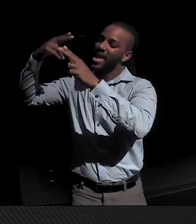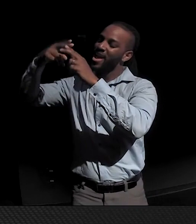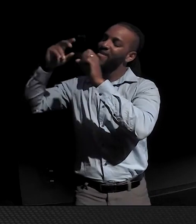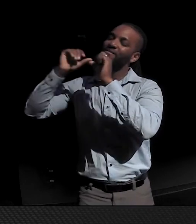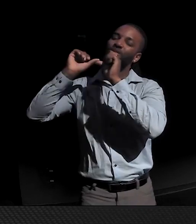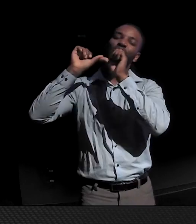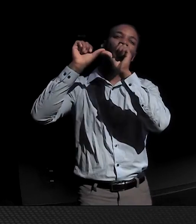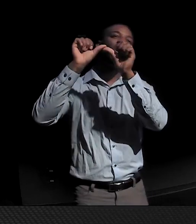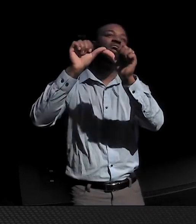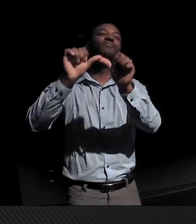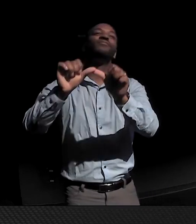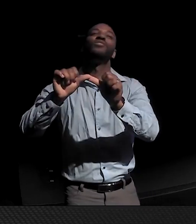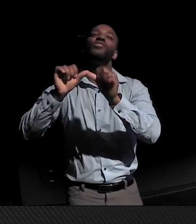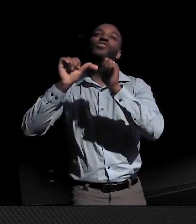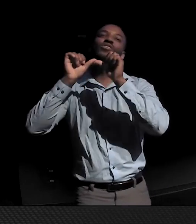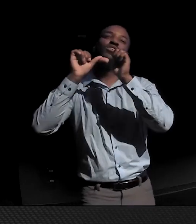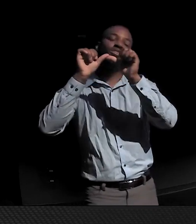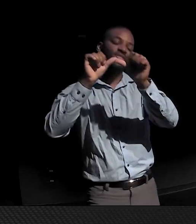name.